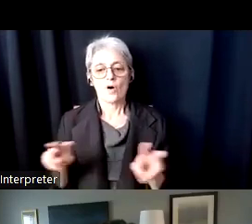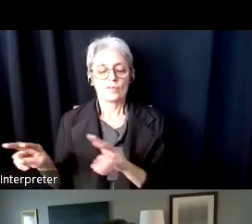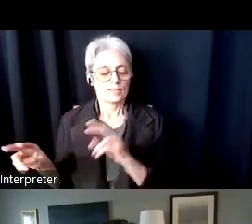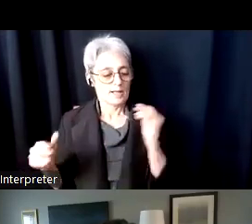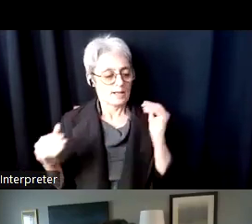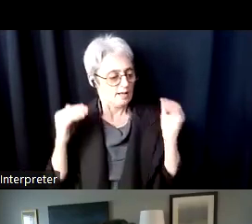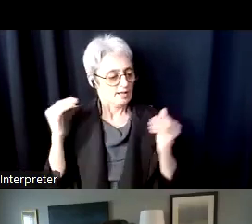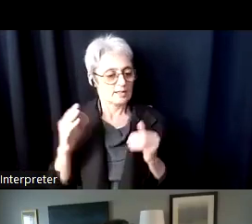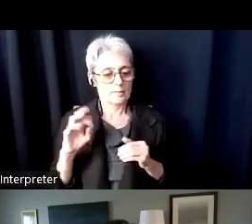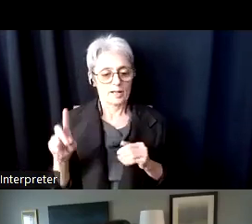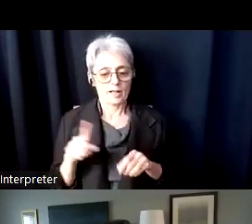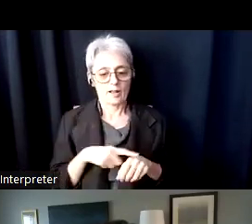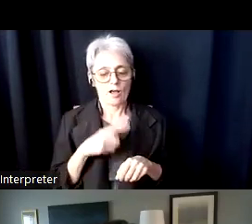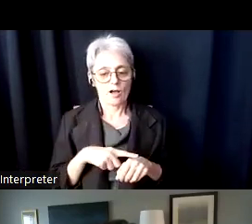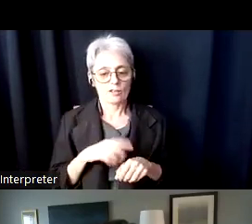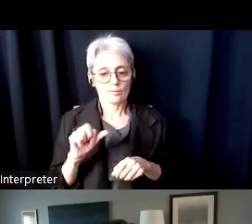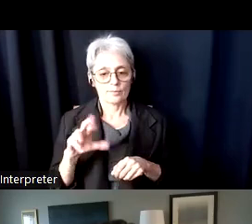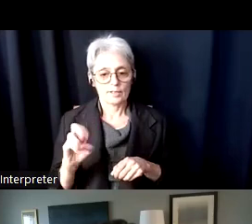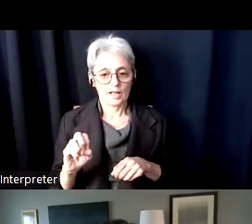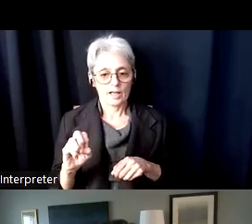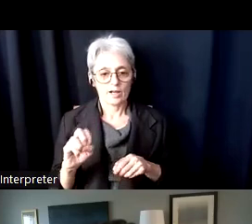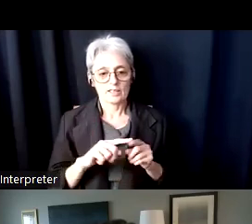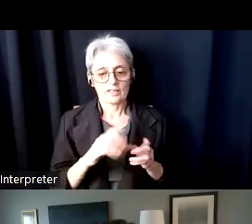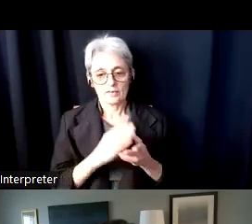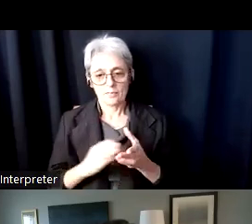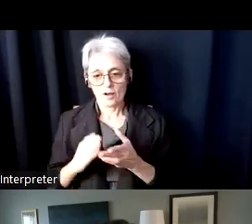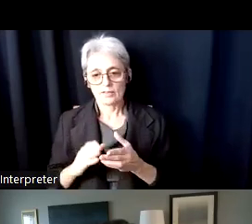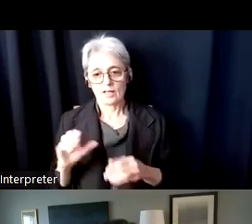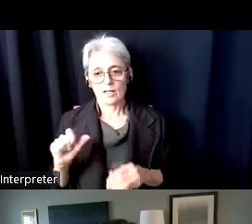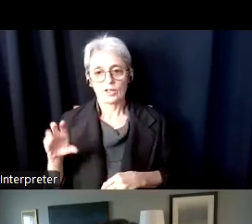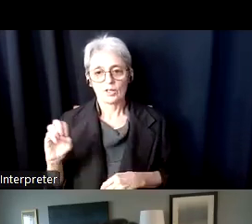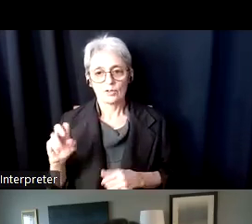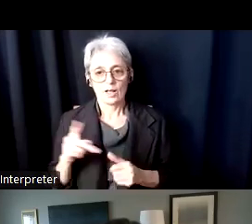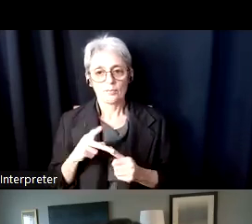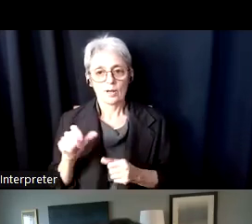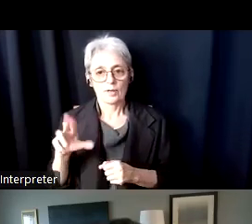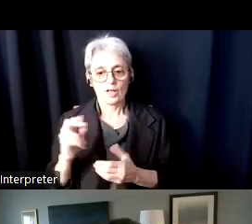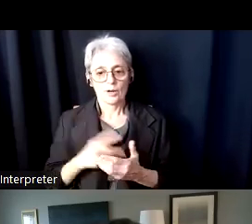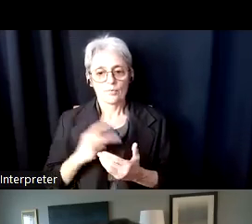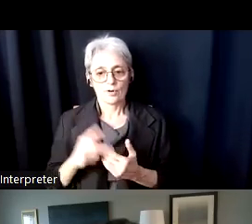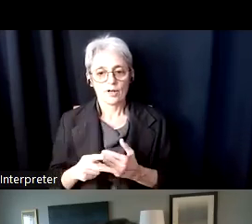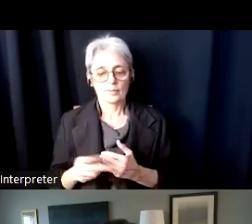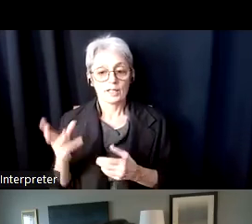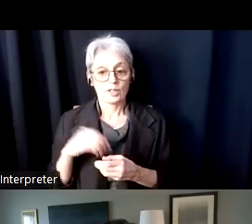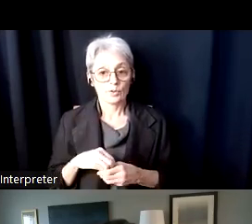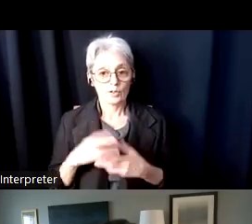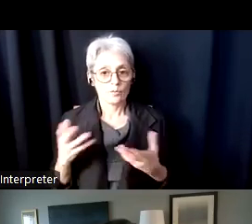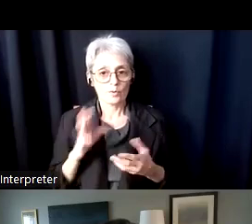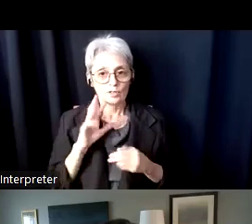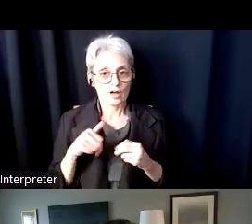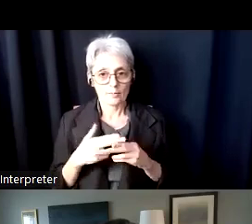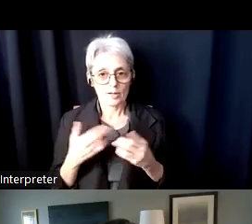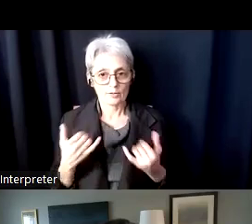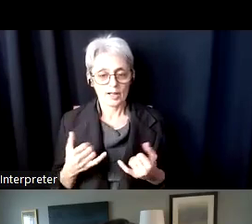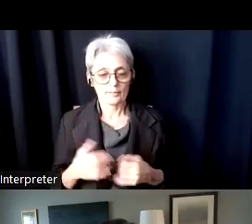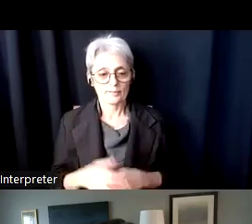Medicaid long-term care and also acute and primary care programs, including the programs we're going to be talking about today.